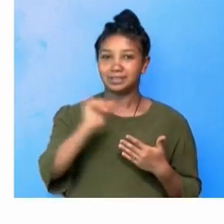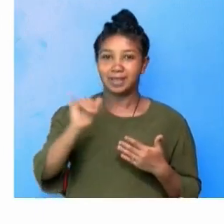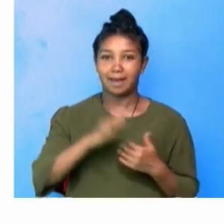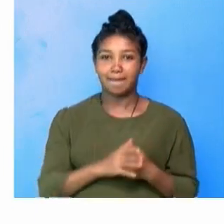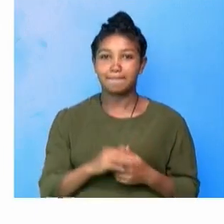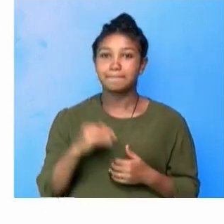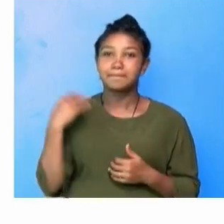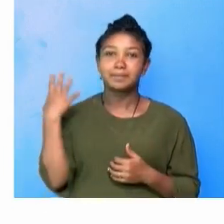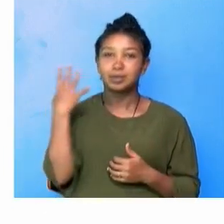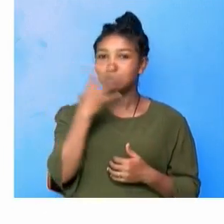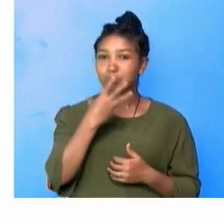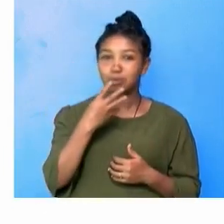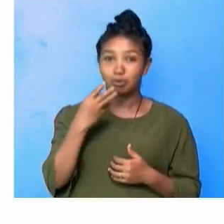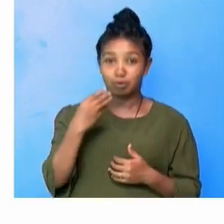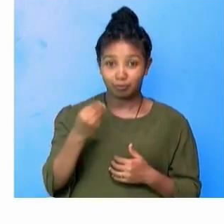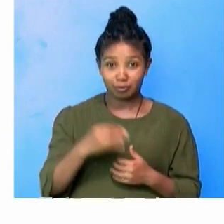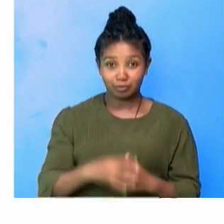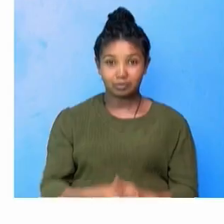beautiful,